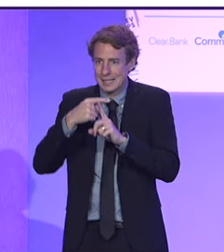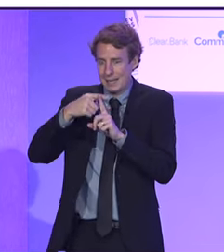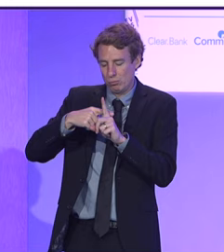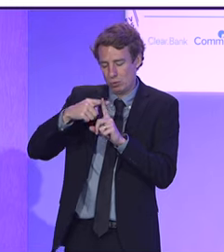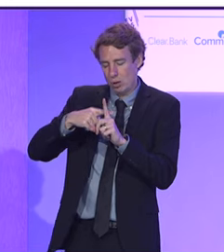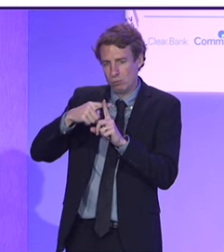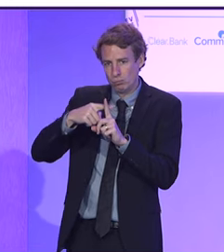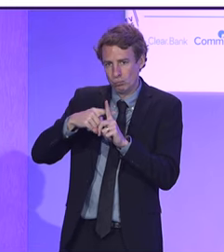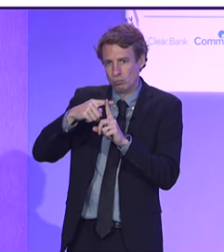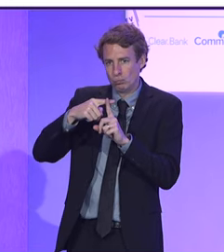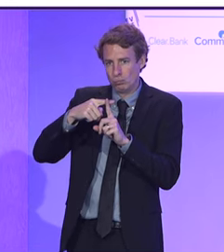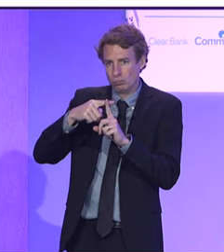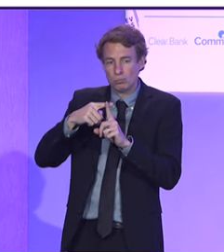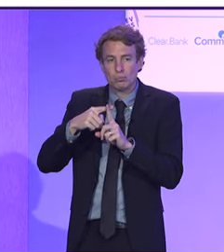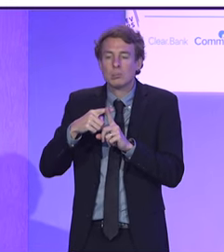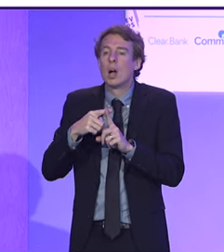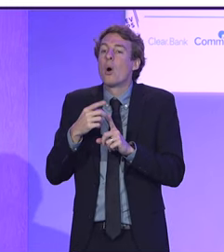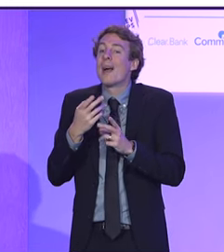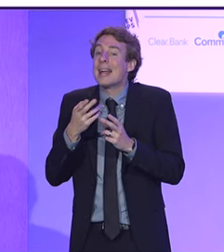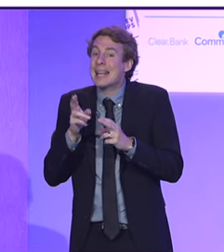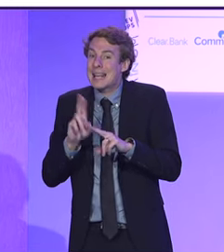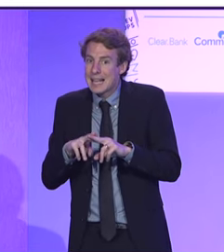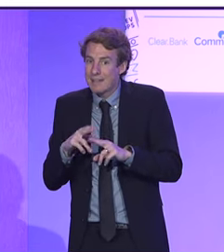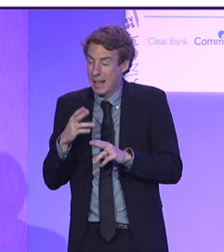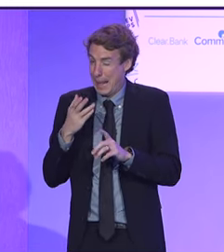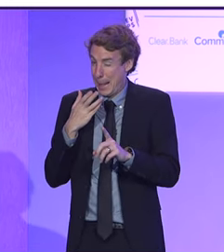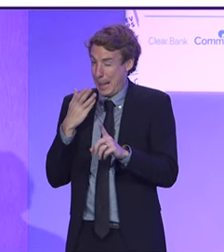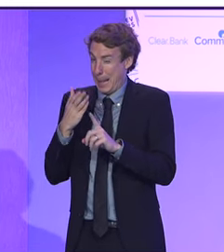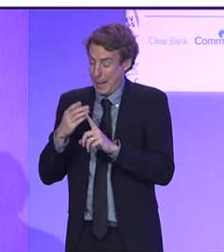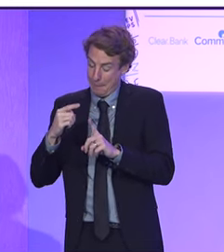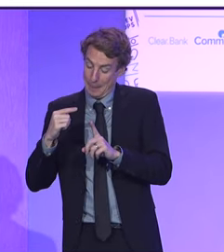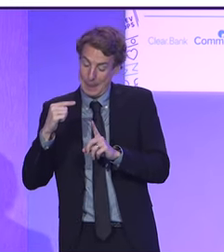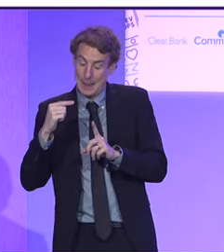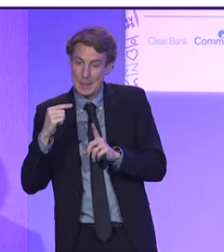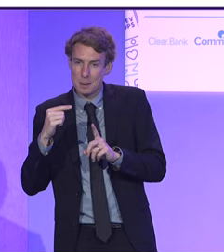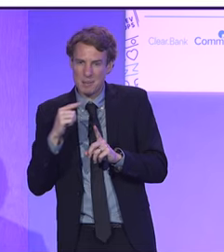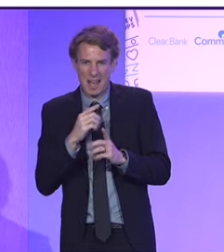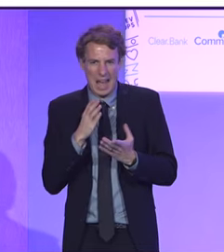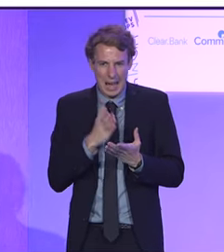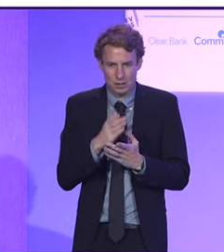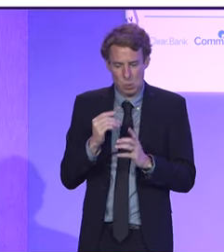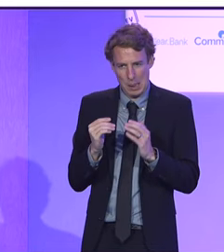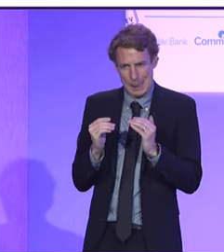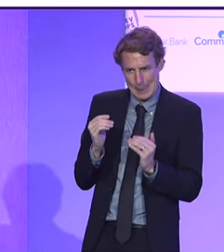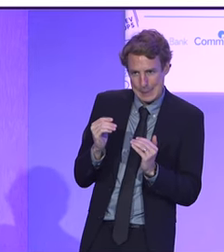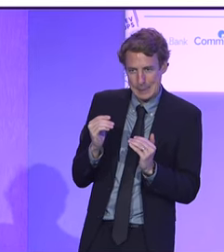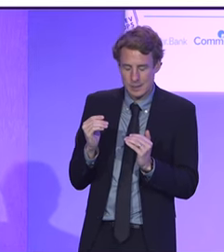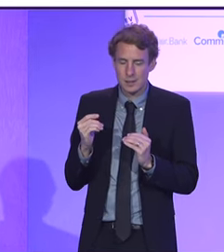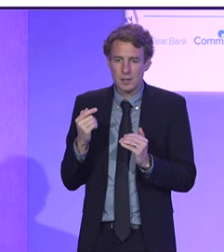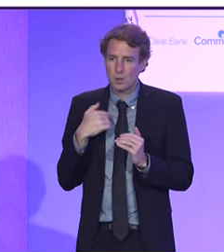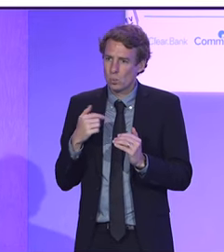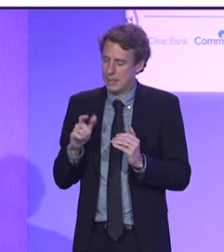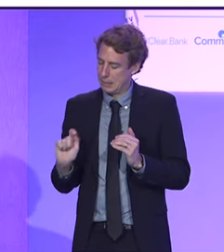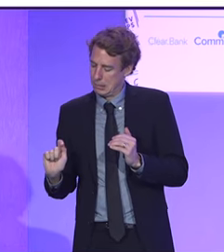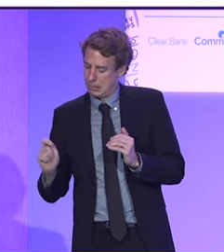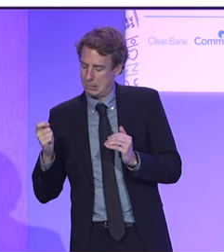a discrepancy between the actual room temperature and our desired room temperature, then we spring into action by turning on